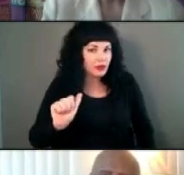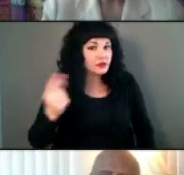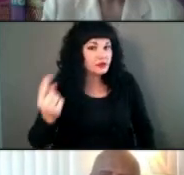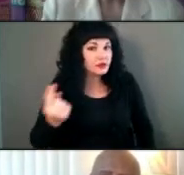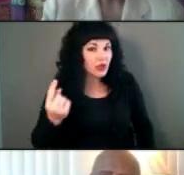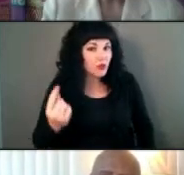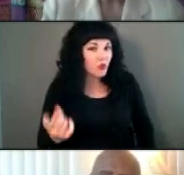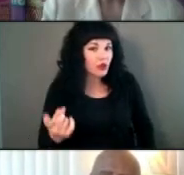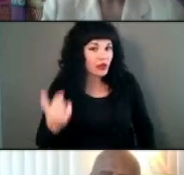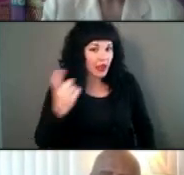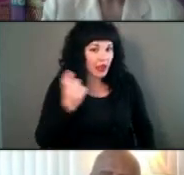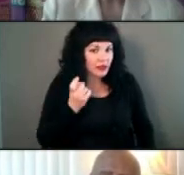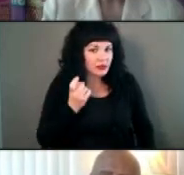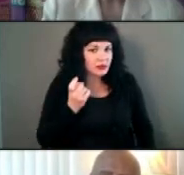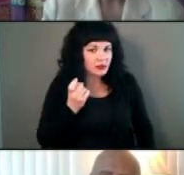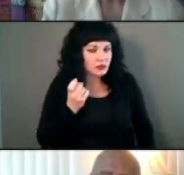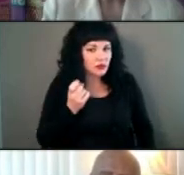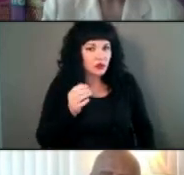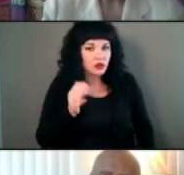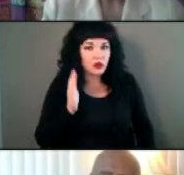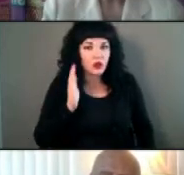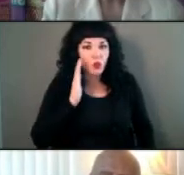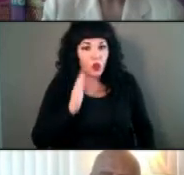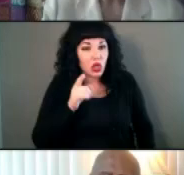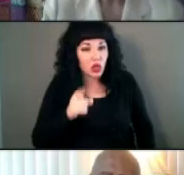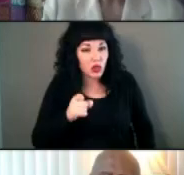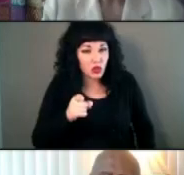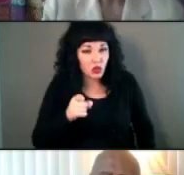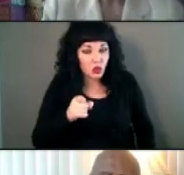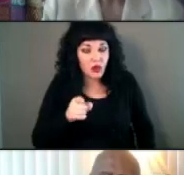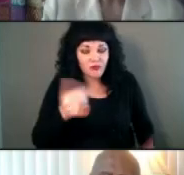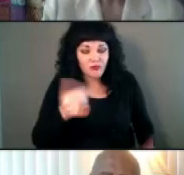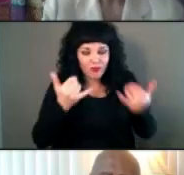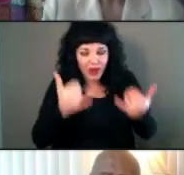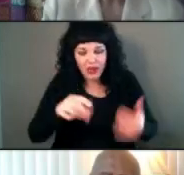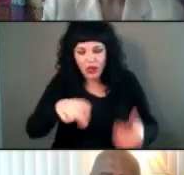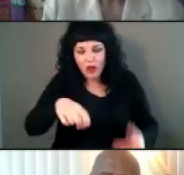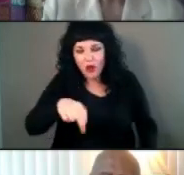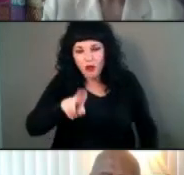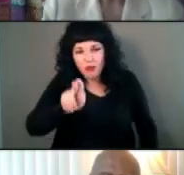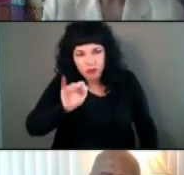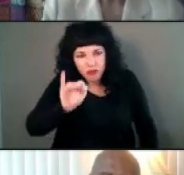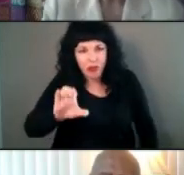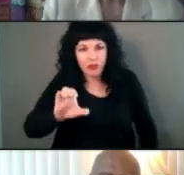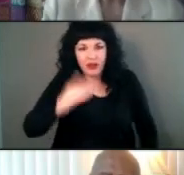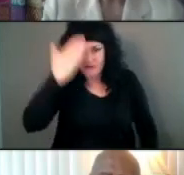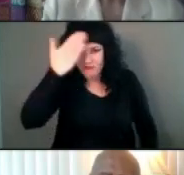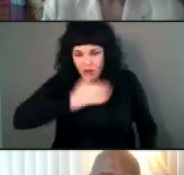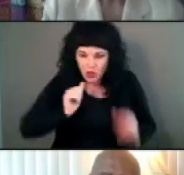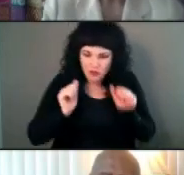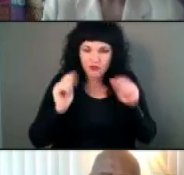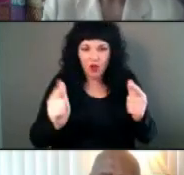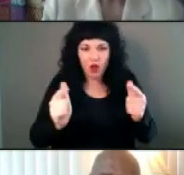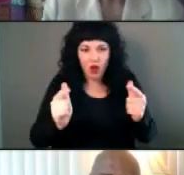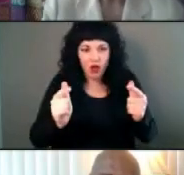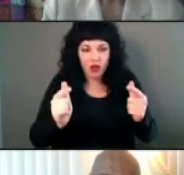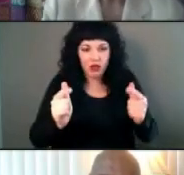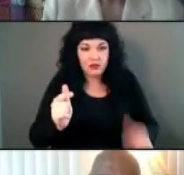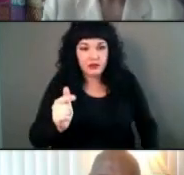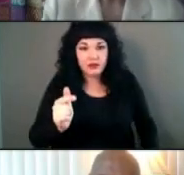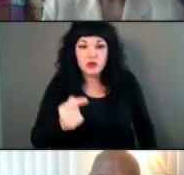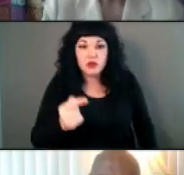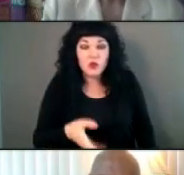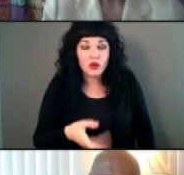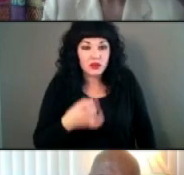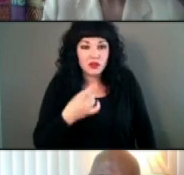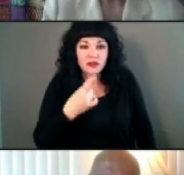publicly denounce all political repression against demonstrators by DPD here in Detroit? Will you join